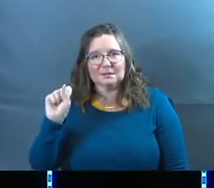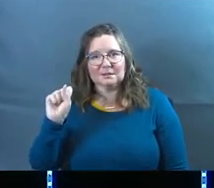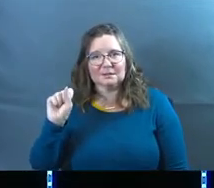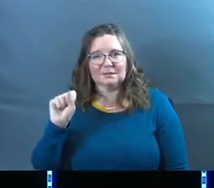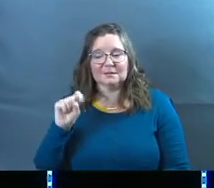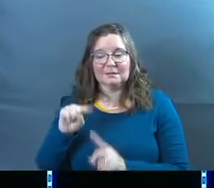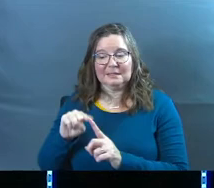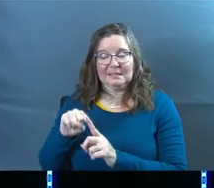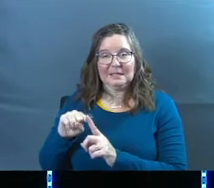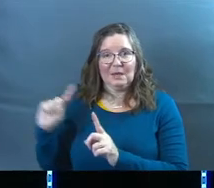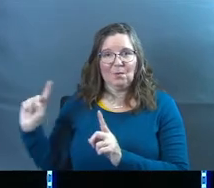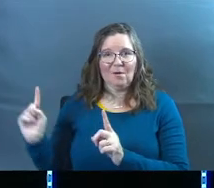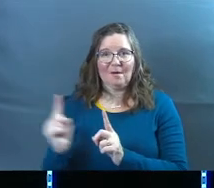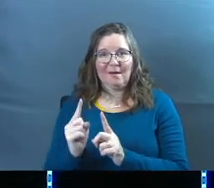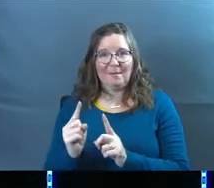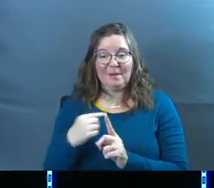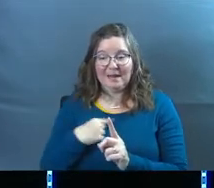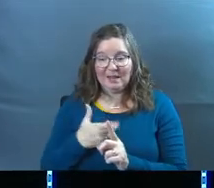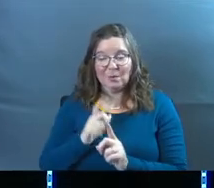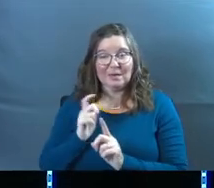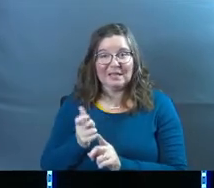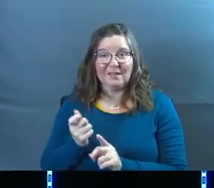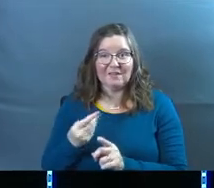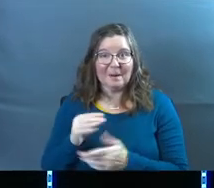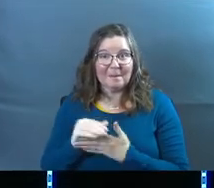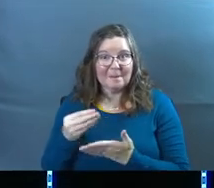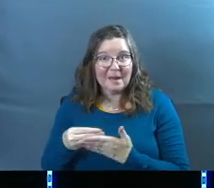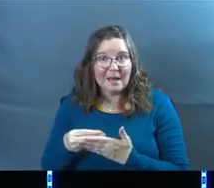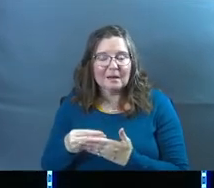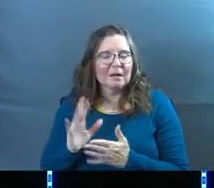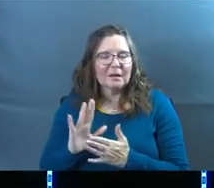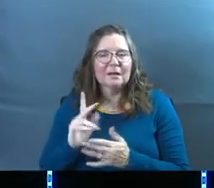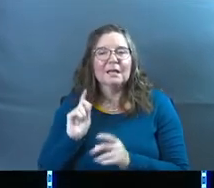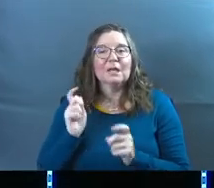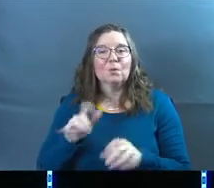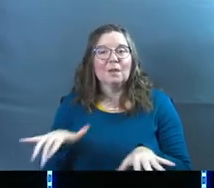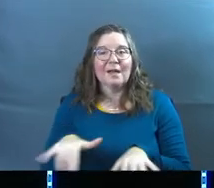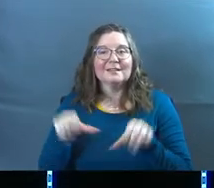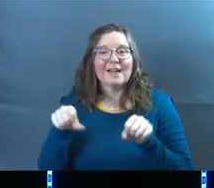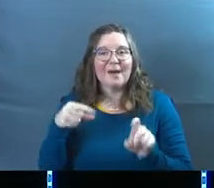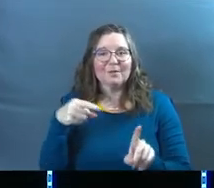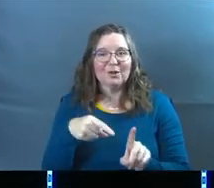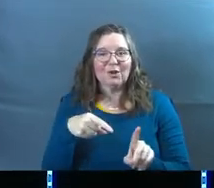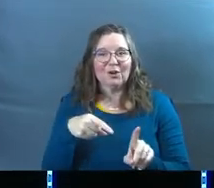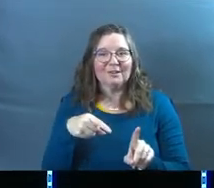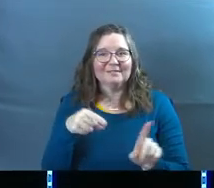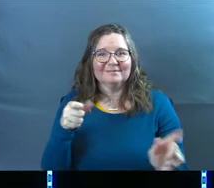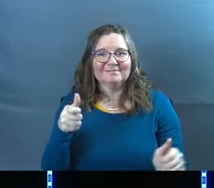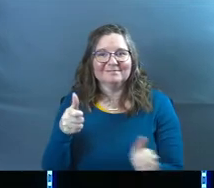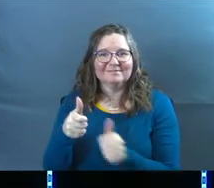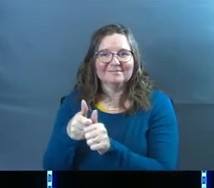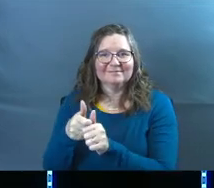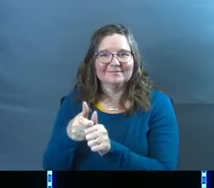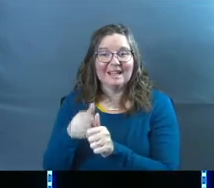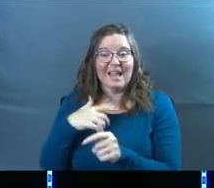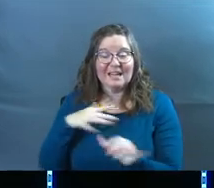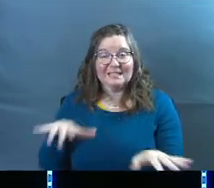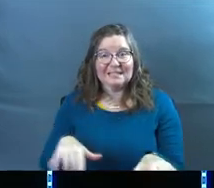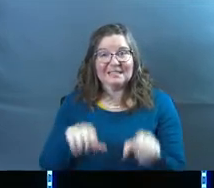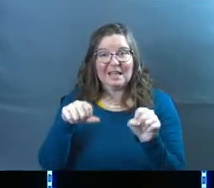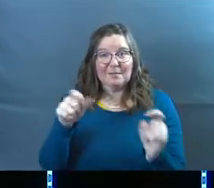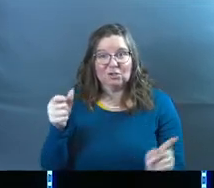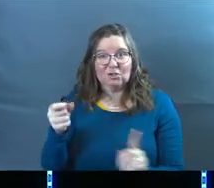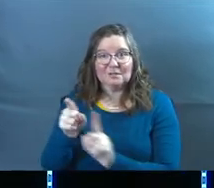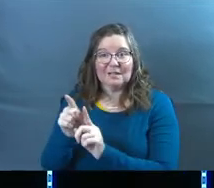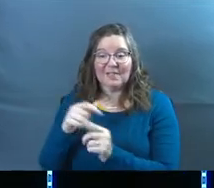Because he's going to come in and he's not just going to give her a few bucks. He's going to adopt her. And it is the adoption